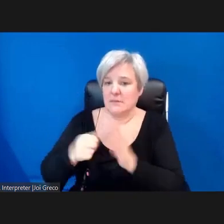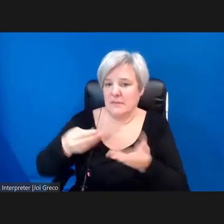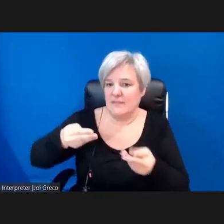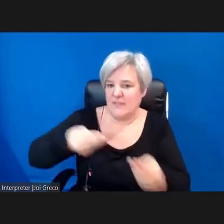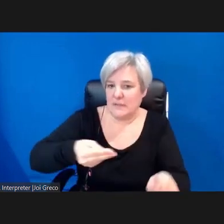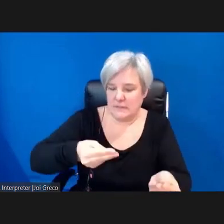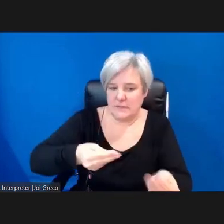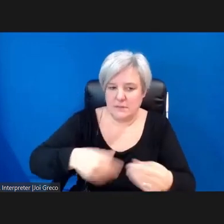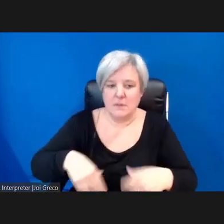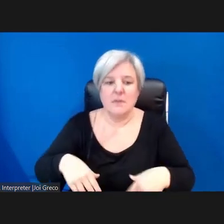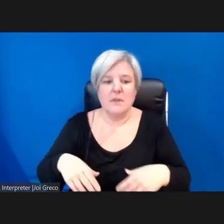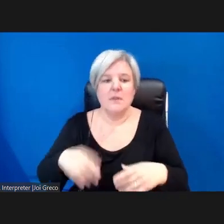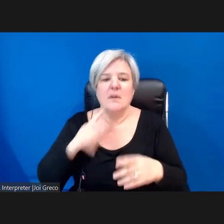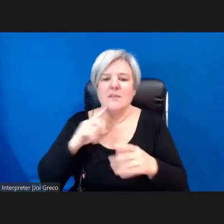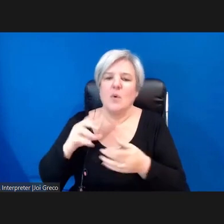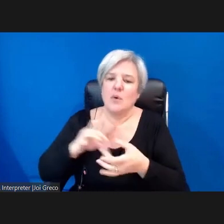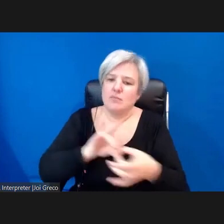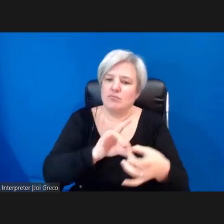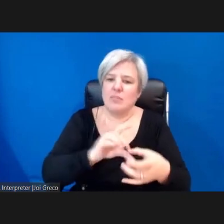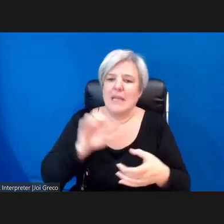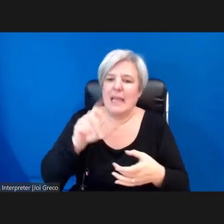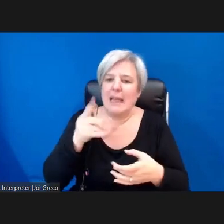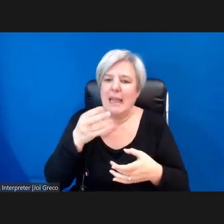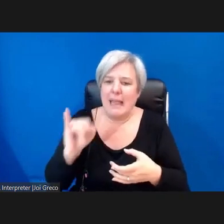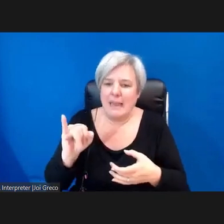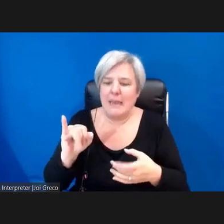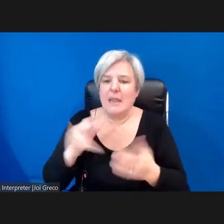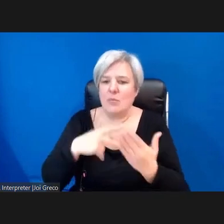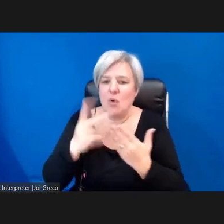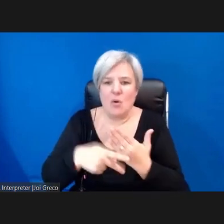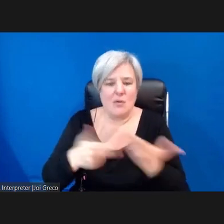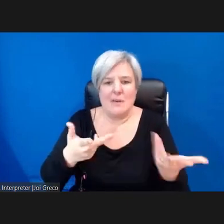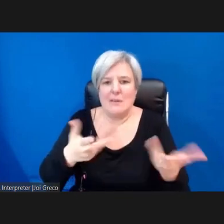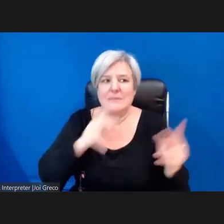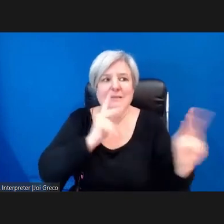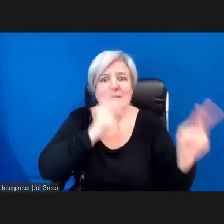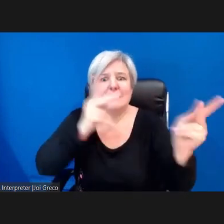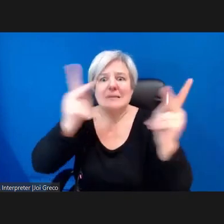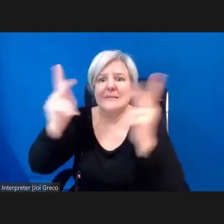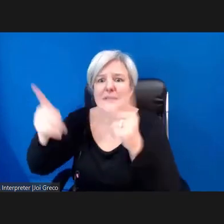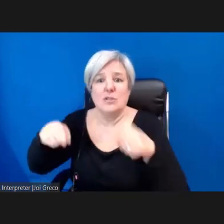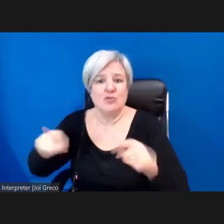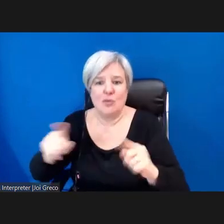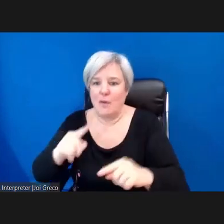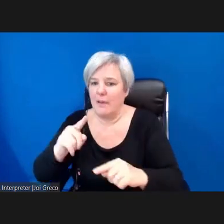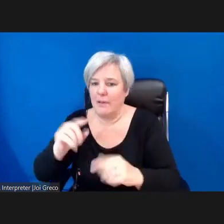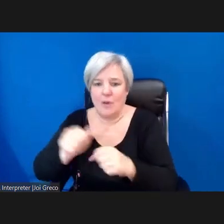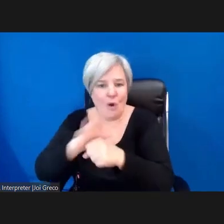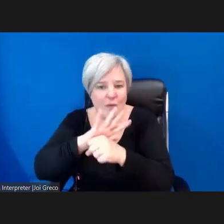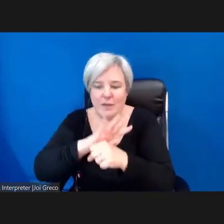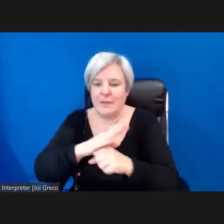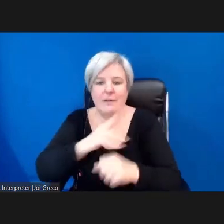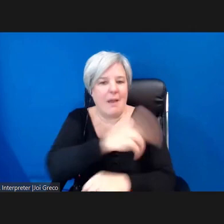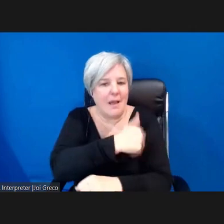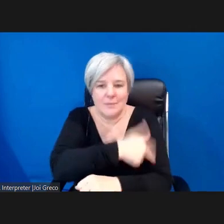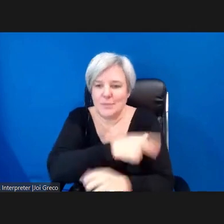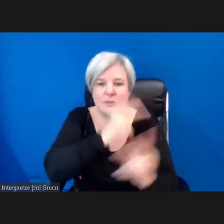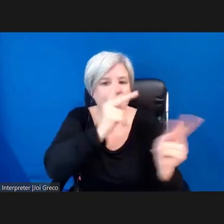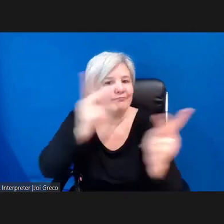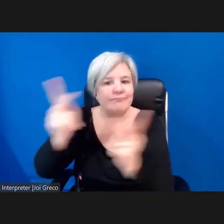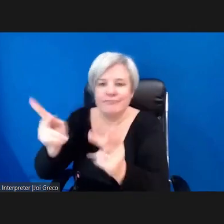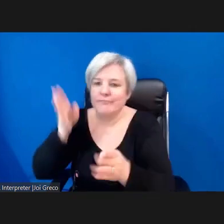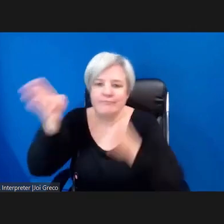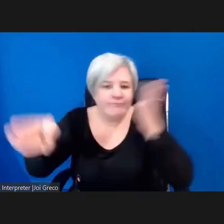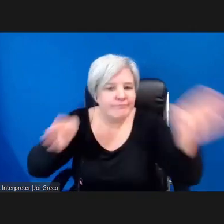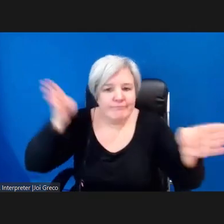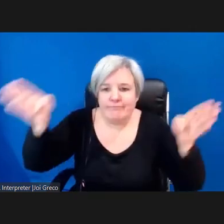state EHDI programs not being able to conduct hospital site visits during COVID and to address the potential fallout to